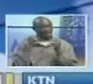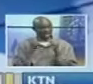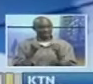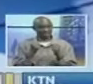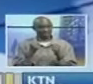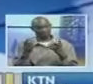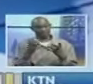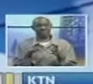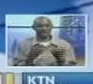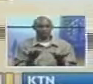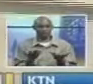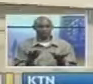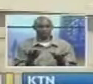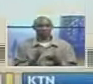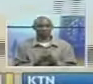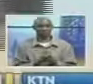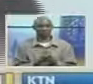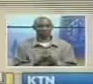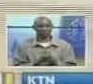country.